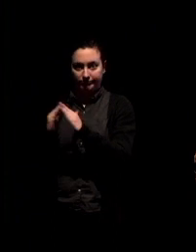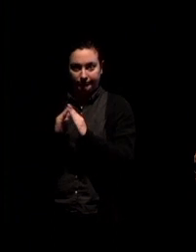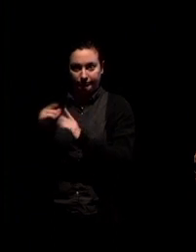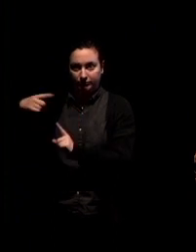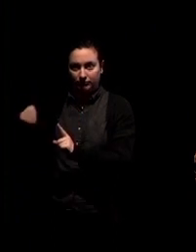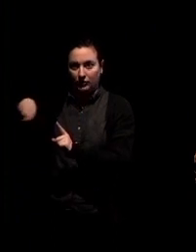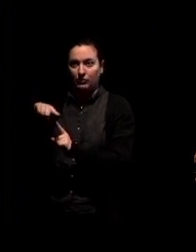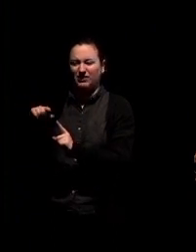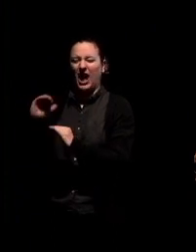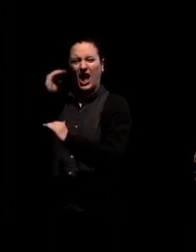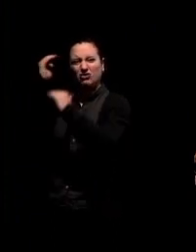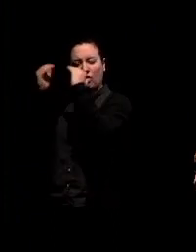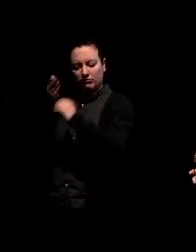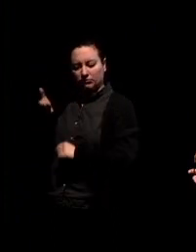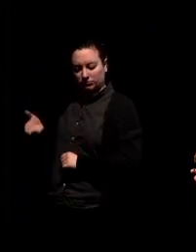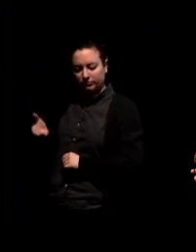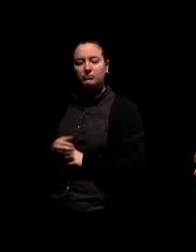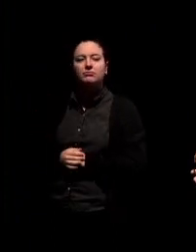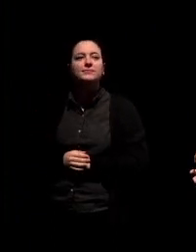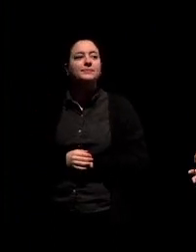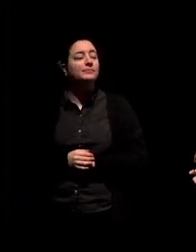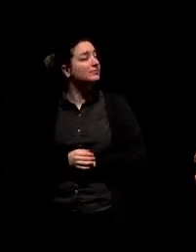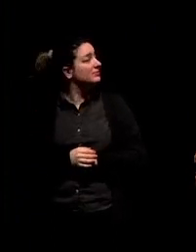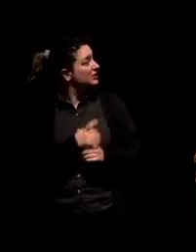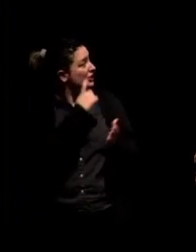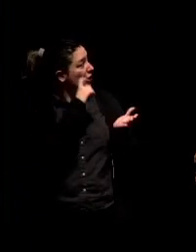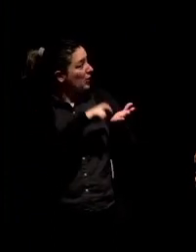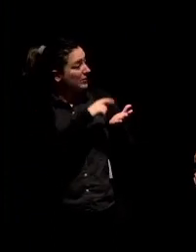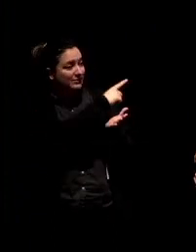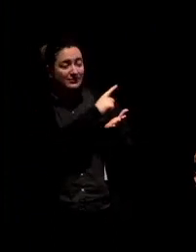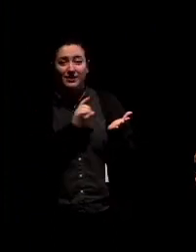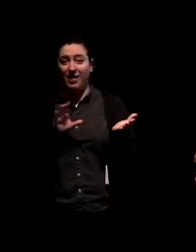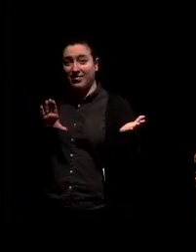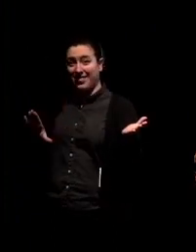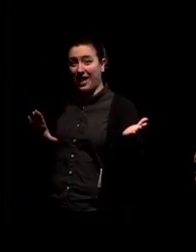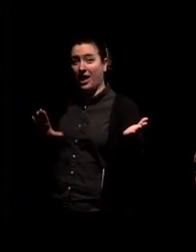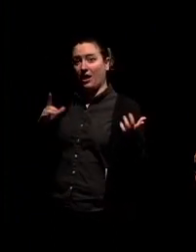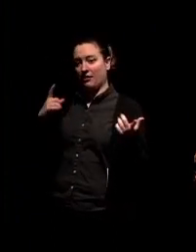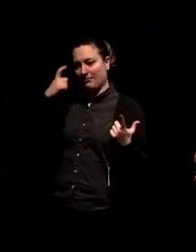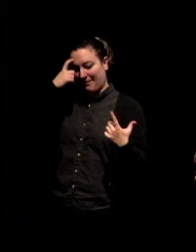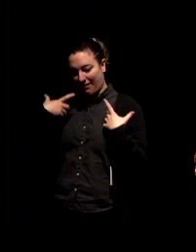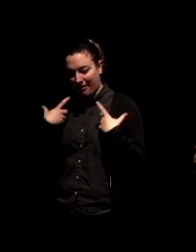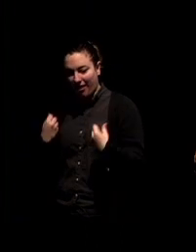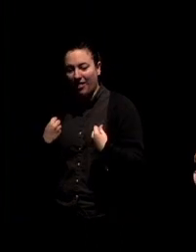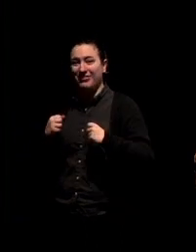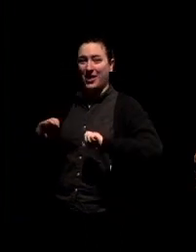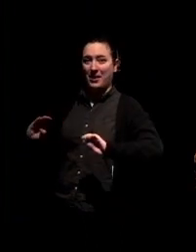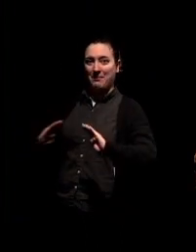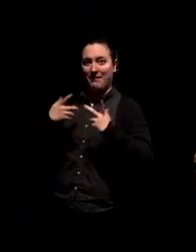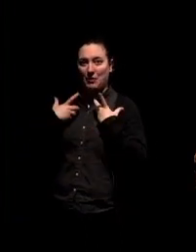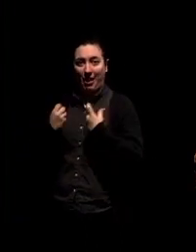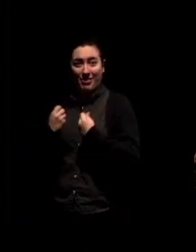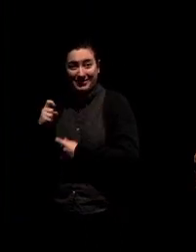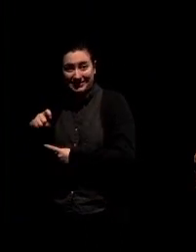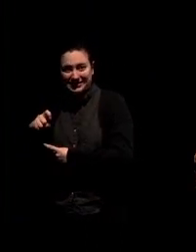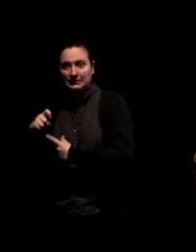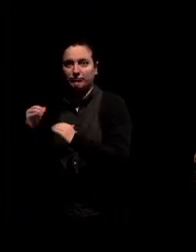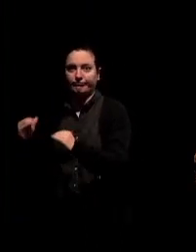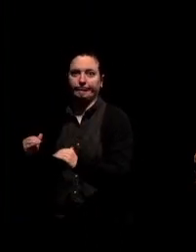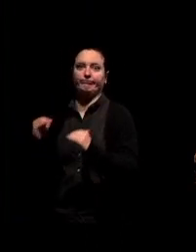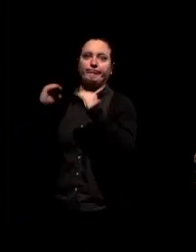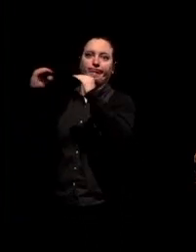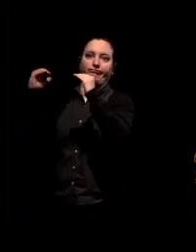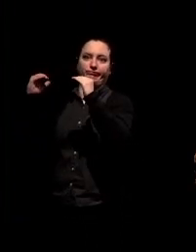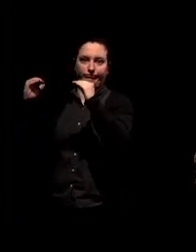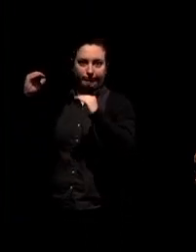Survey. And what you can see is that there are elevated mental health and behavioral health needs among LGB populations.